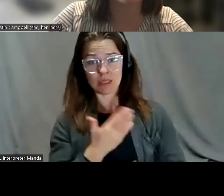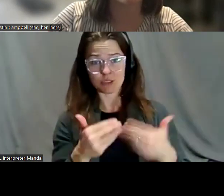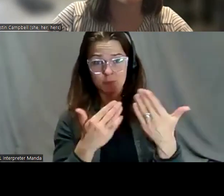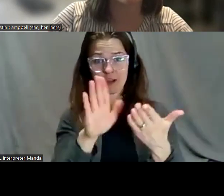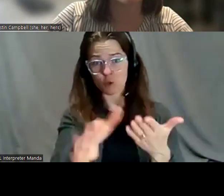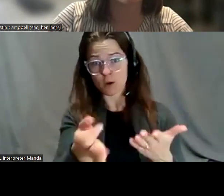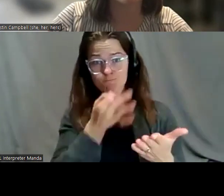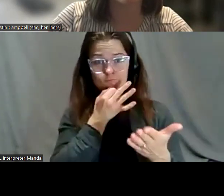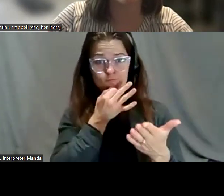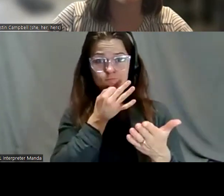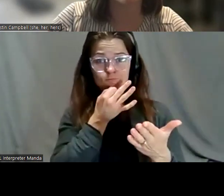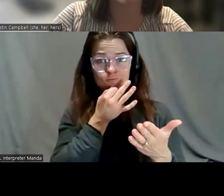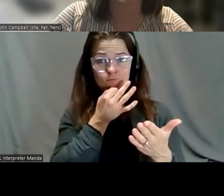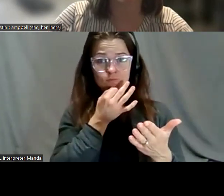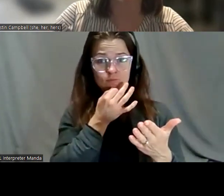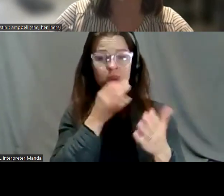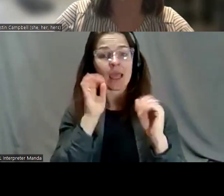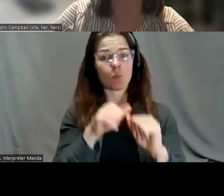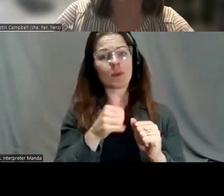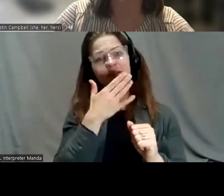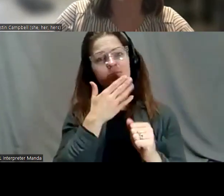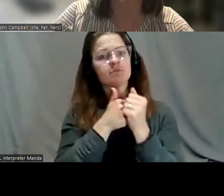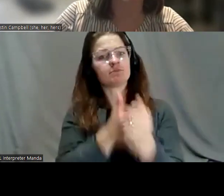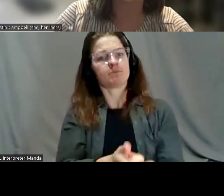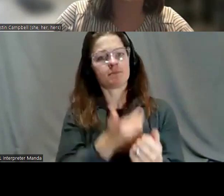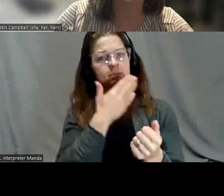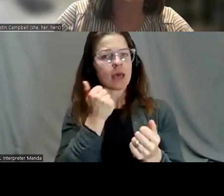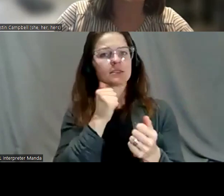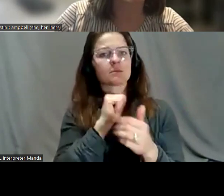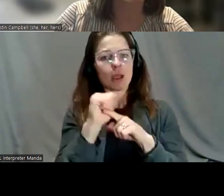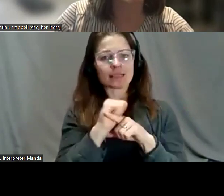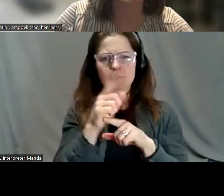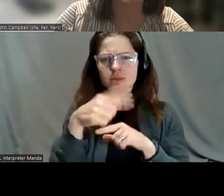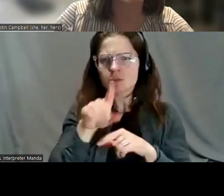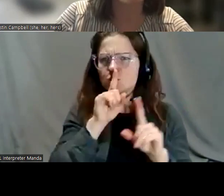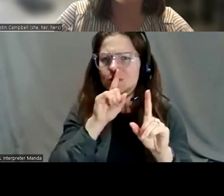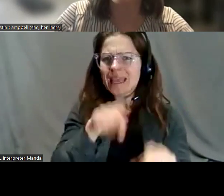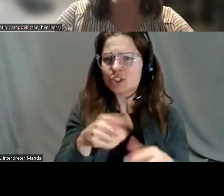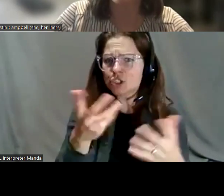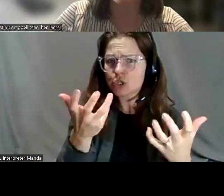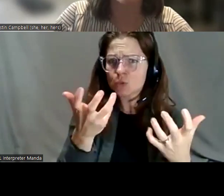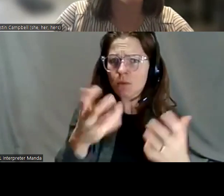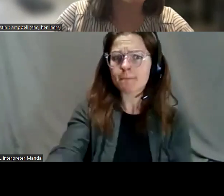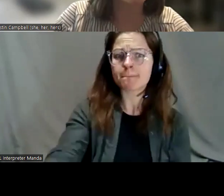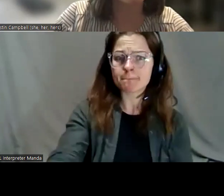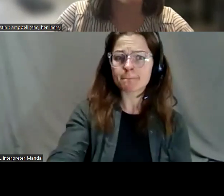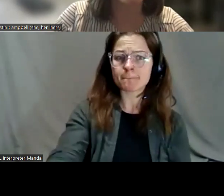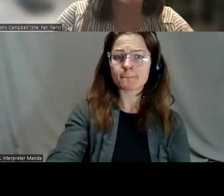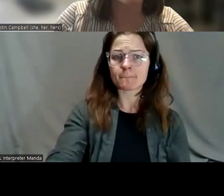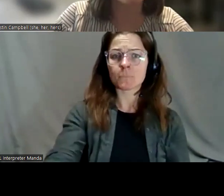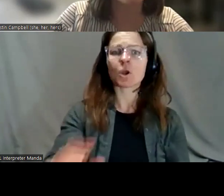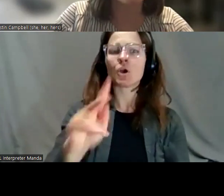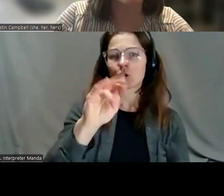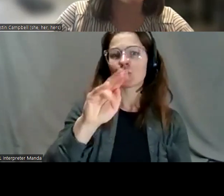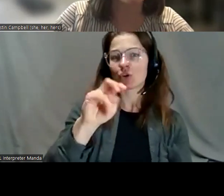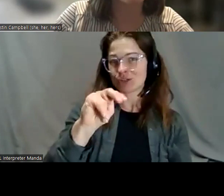we are able to follow best practices? And I'm not sure if any of our panelists want to respond to that. Kristen, I